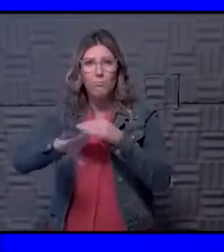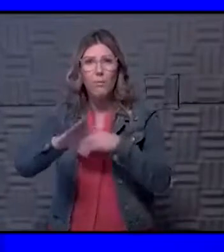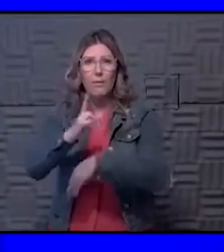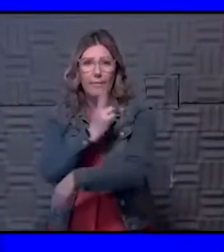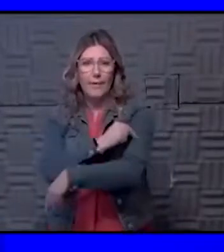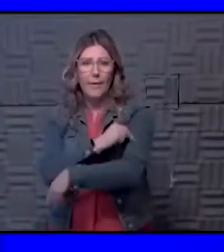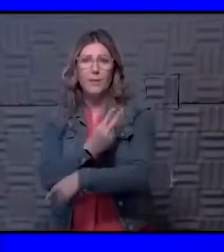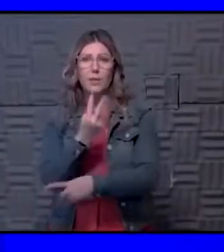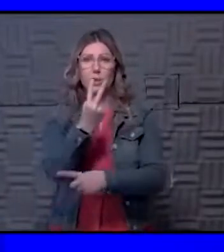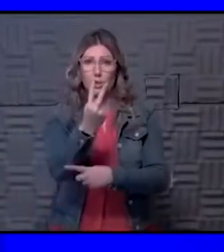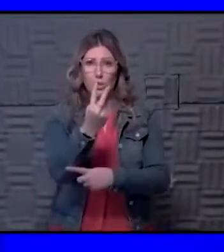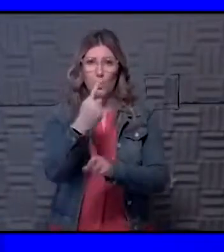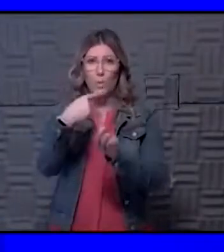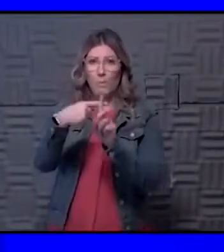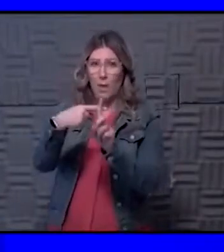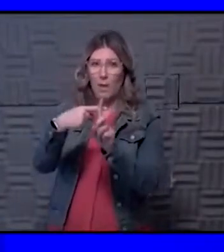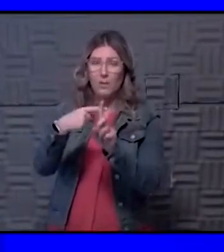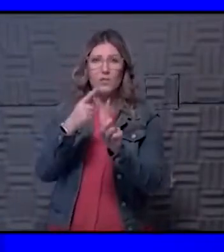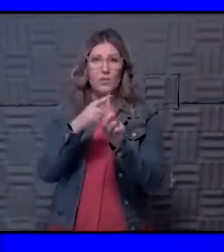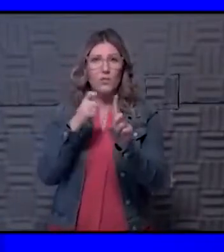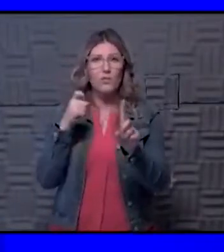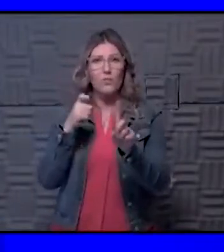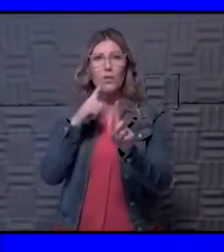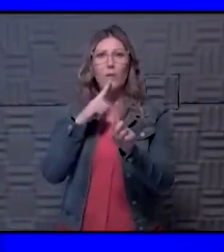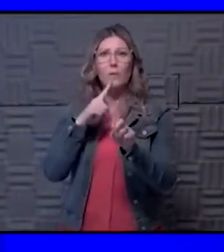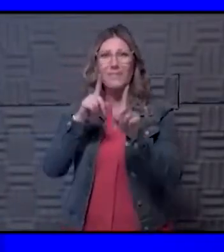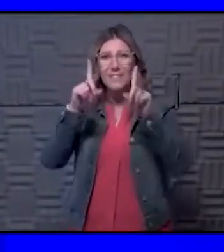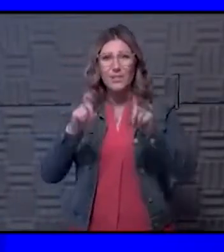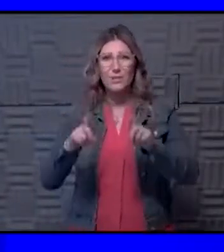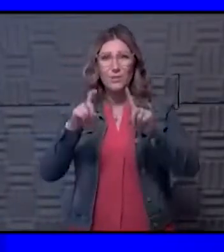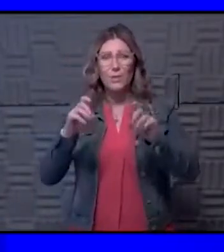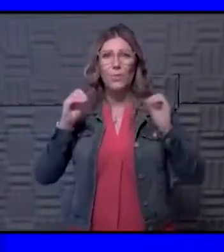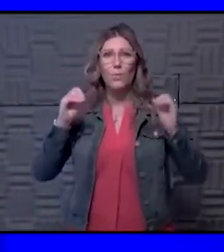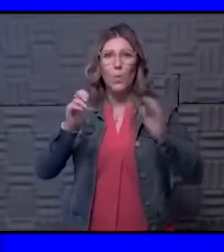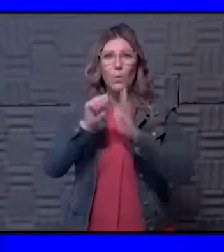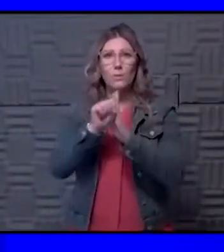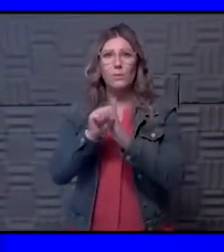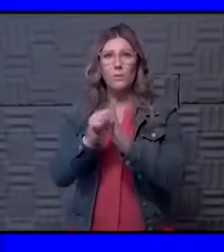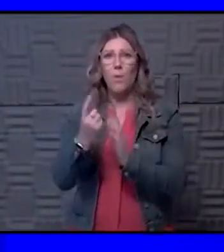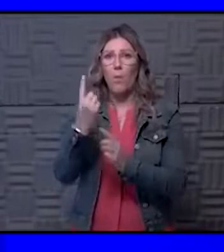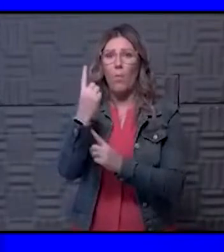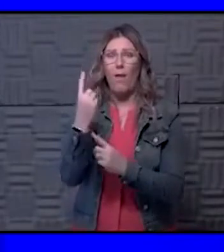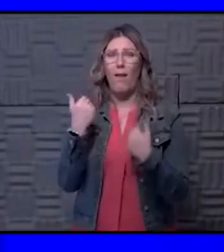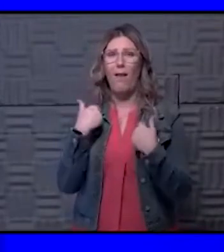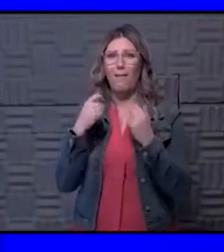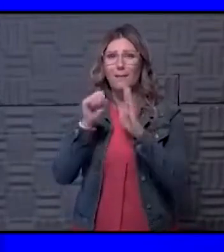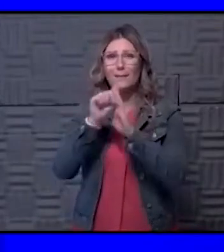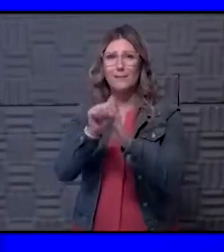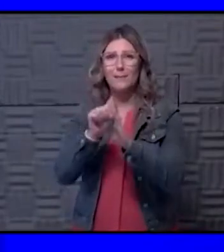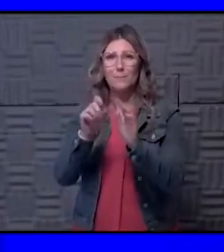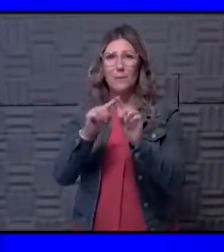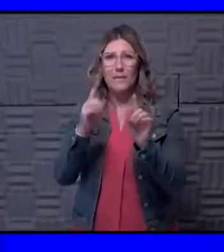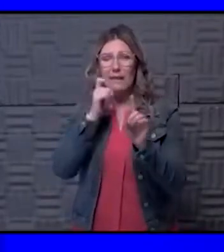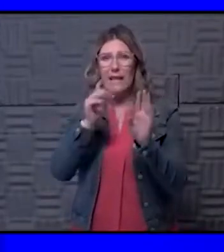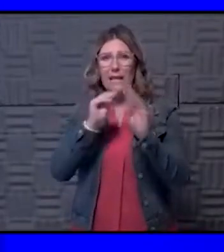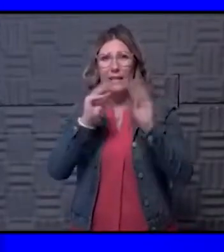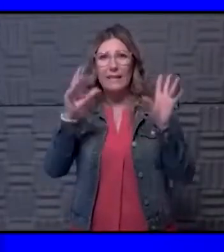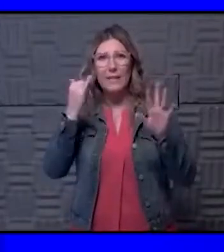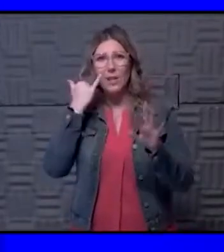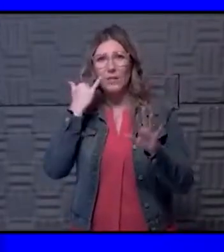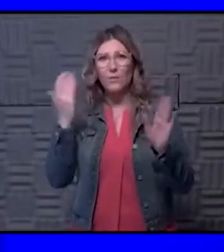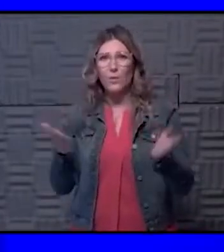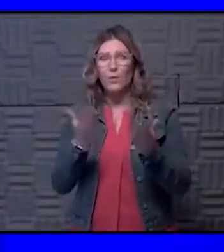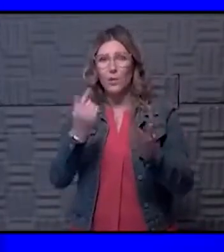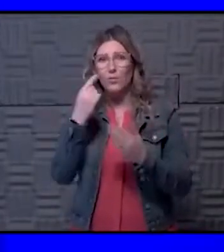2 were found positive on admission screen, but were not symptomatic. 1 was symptomatic, but it's not really clear that that patient was here for